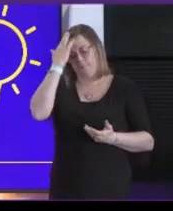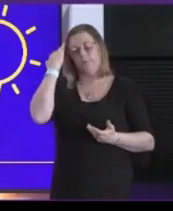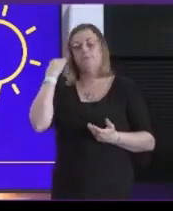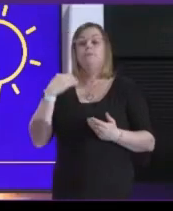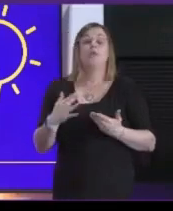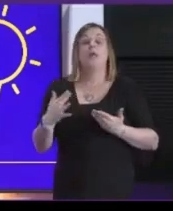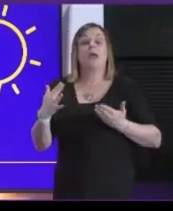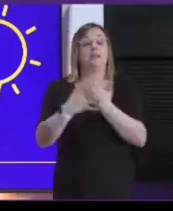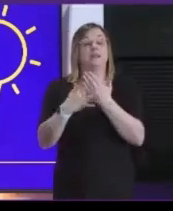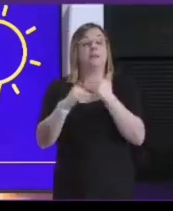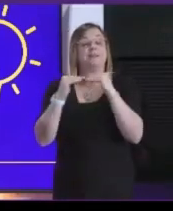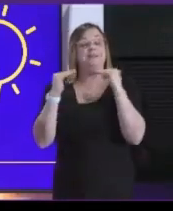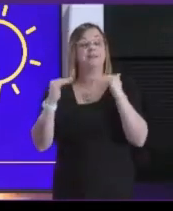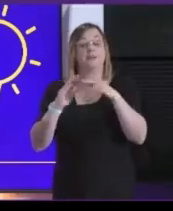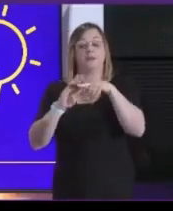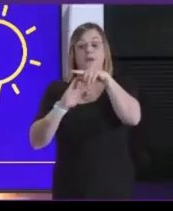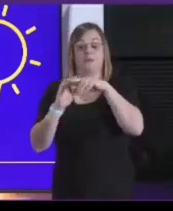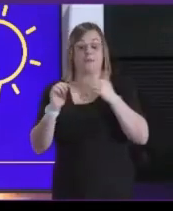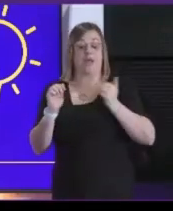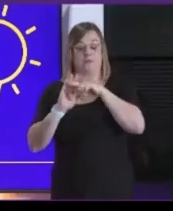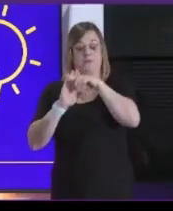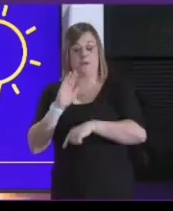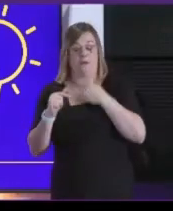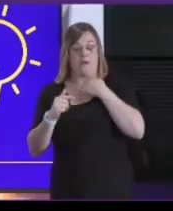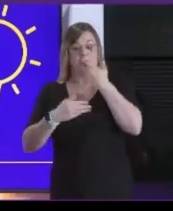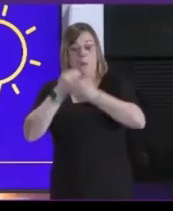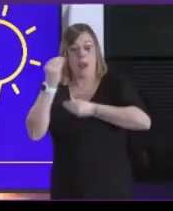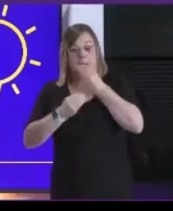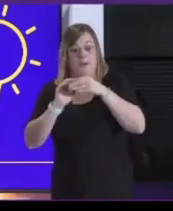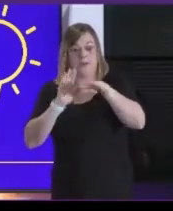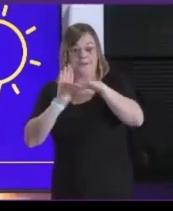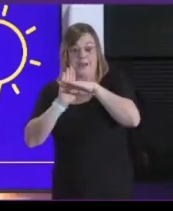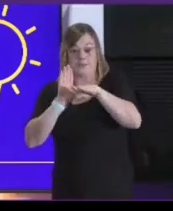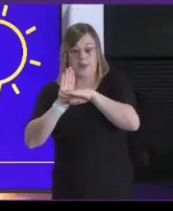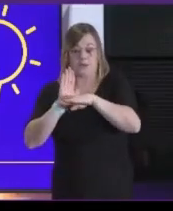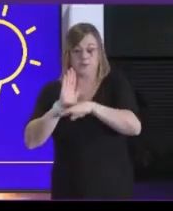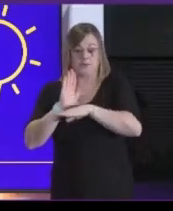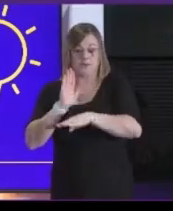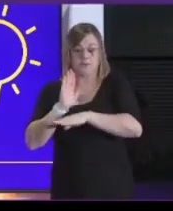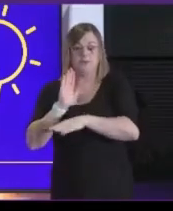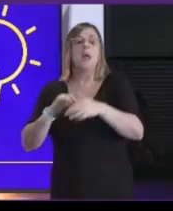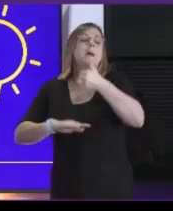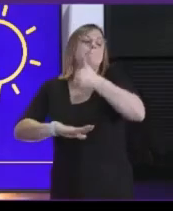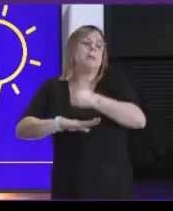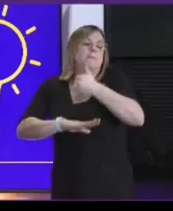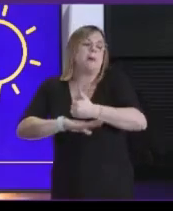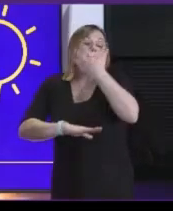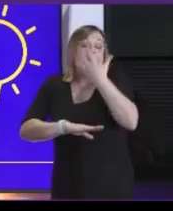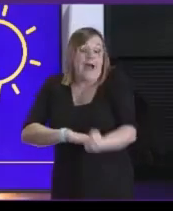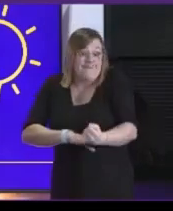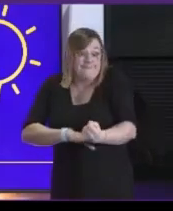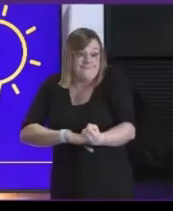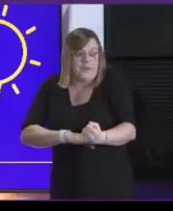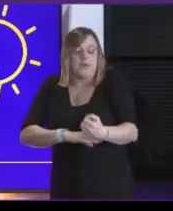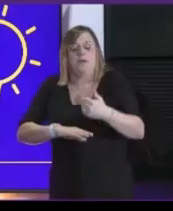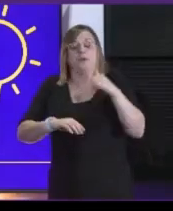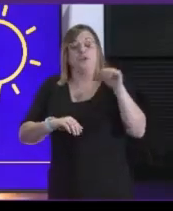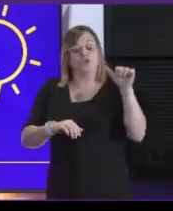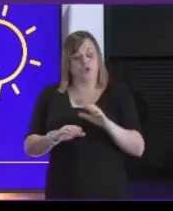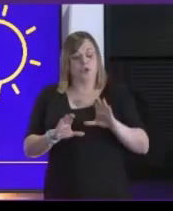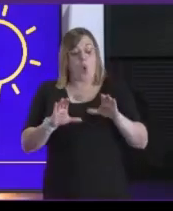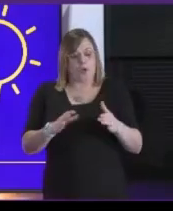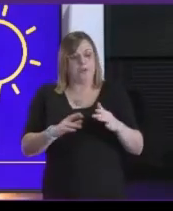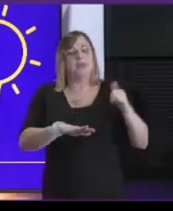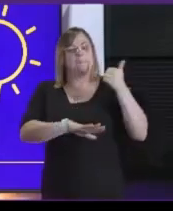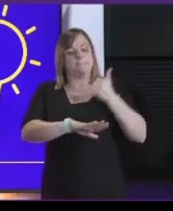Accessibility Standards Canada is setting out what those standards in all of those, that what the minimum level should be that organizations